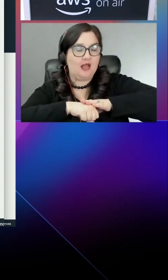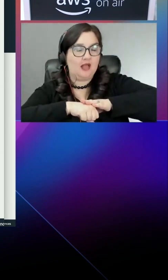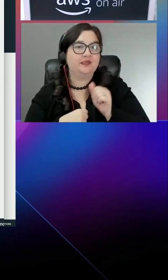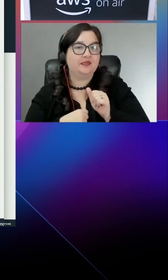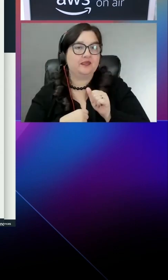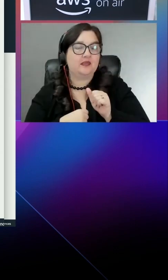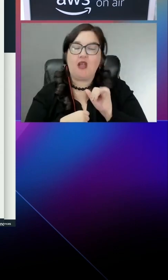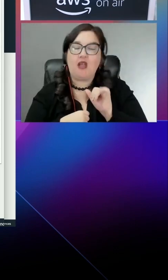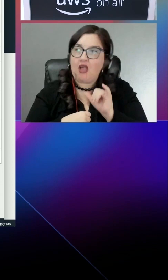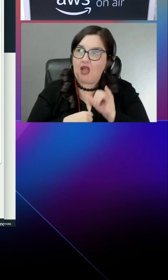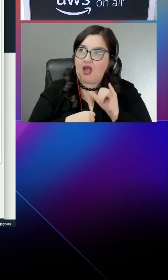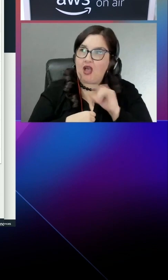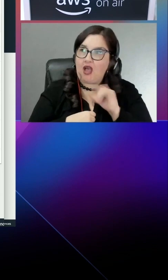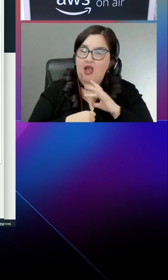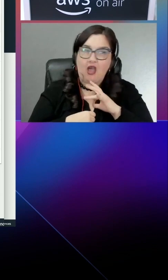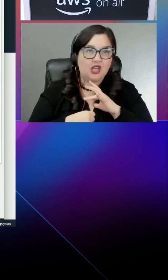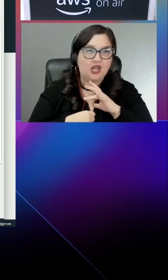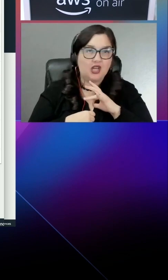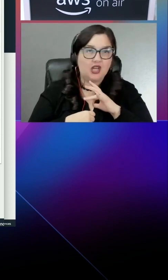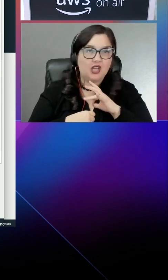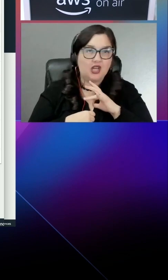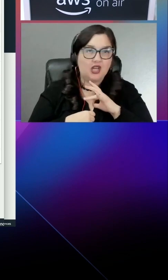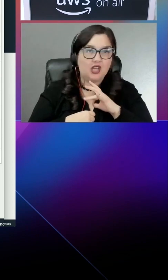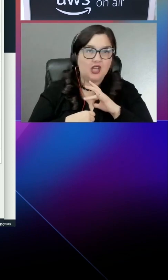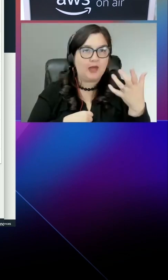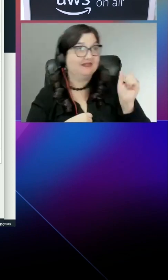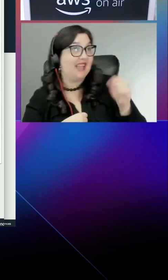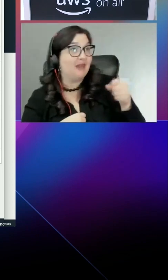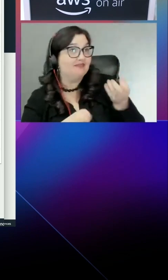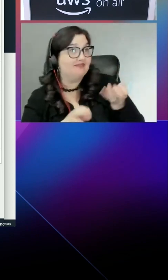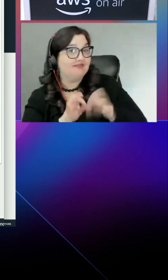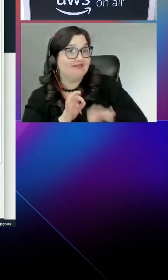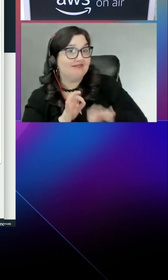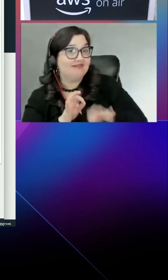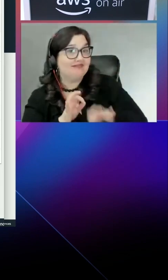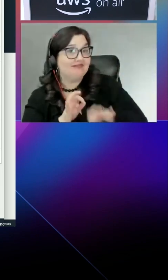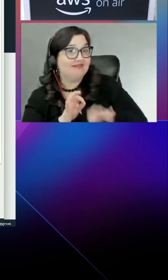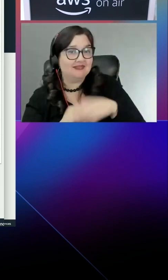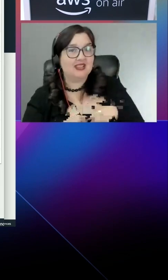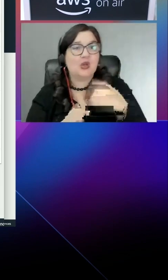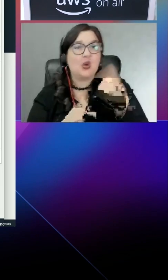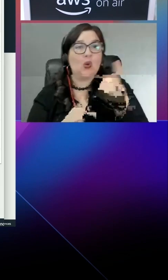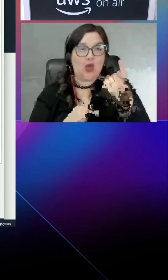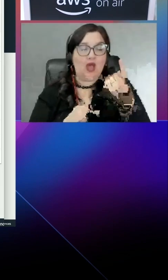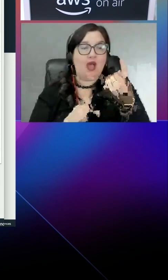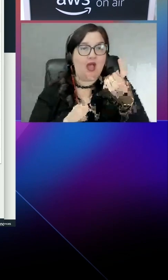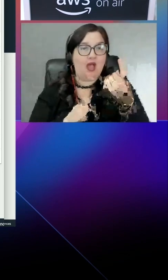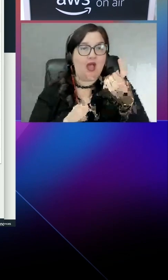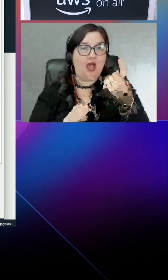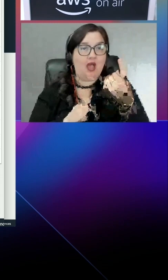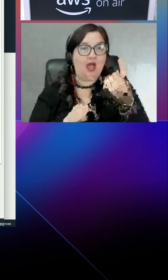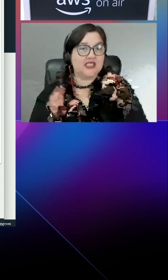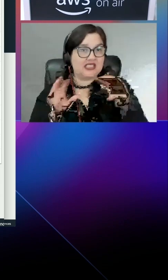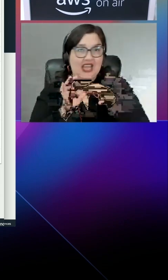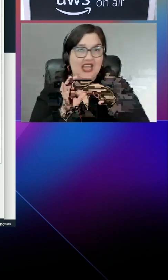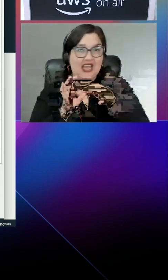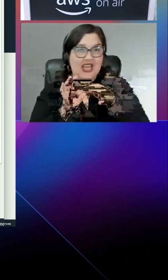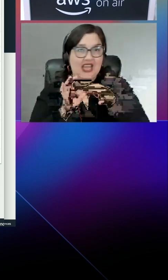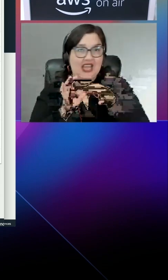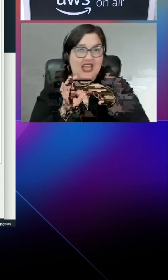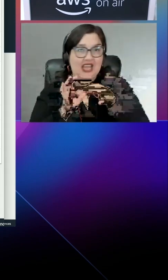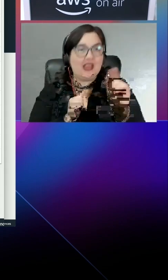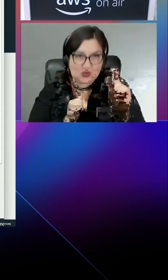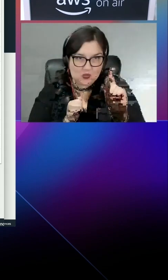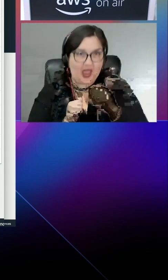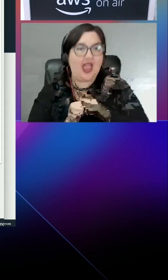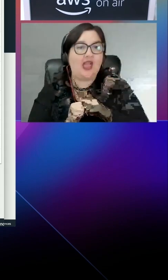Just tick the box. Pretty much. So then you have one VIF in one connection. So this could be anywhere. In this particular case, it's in the